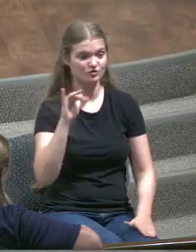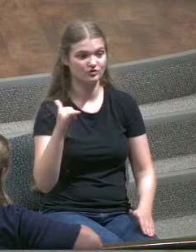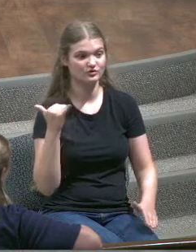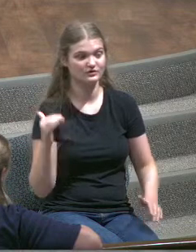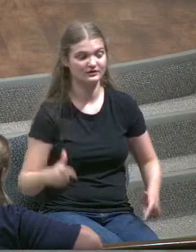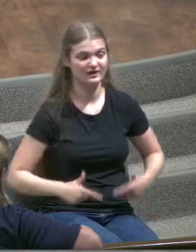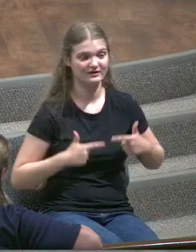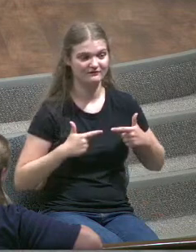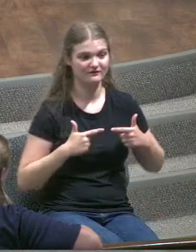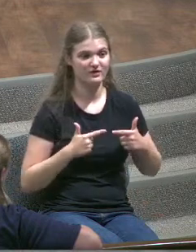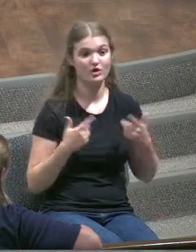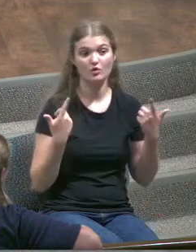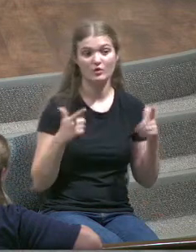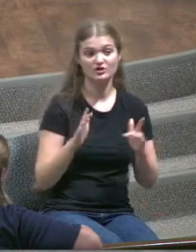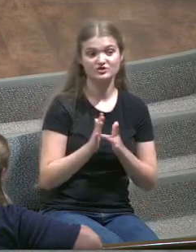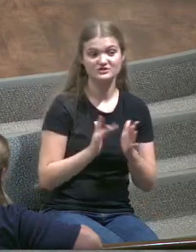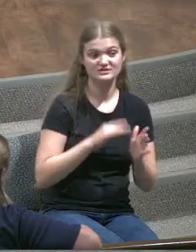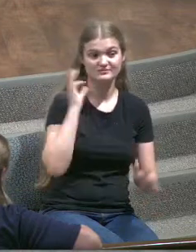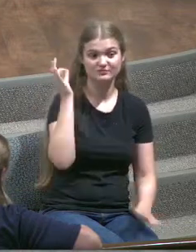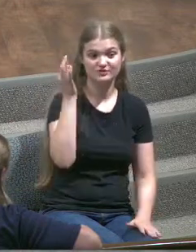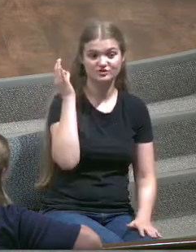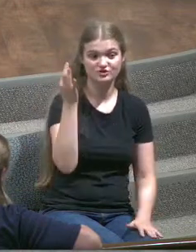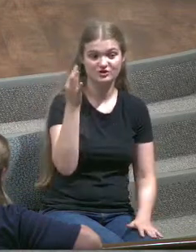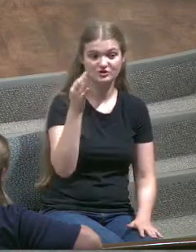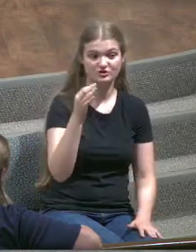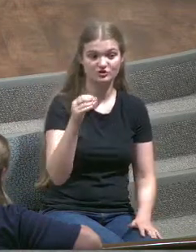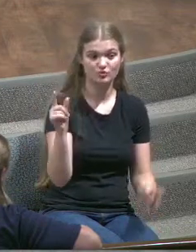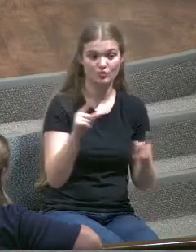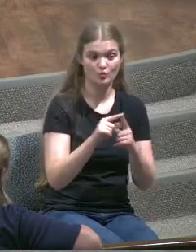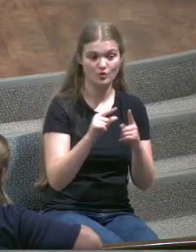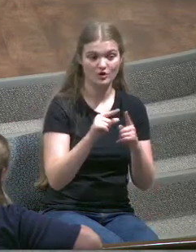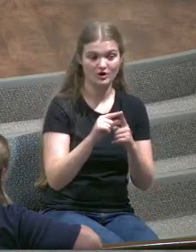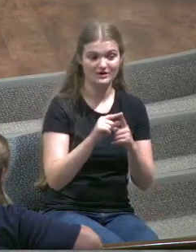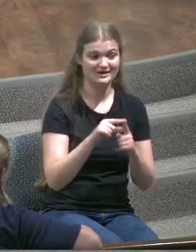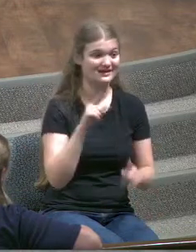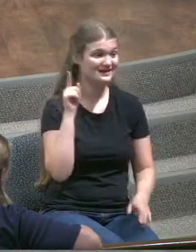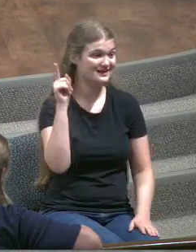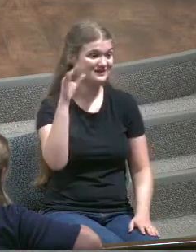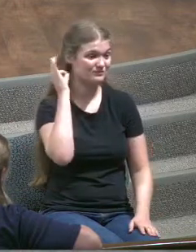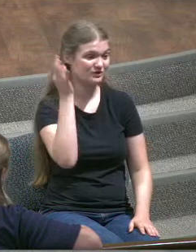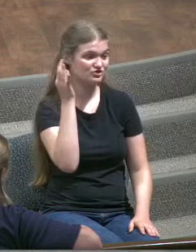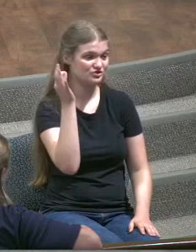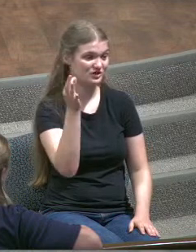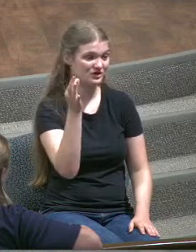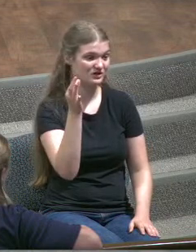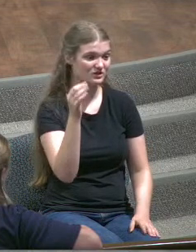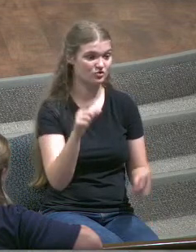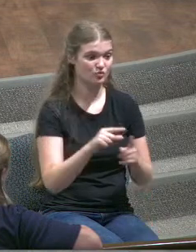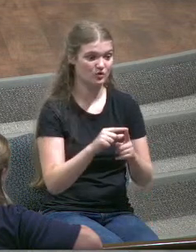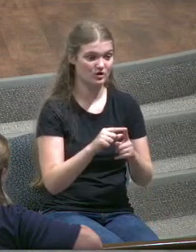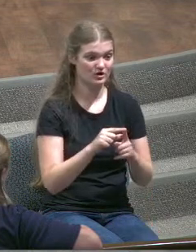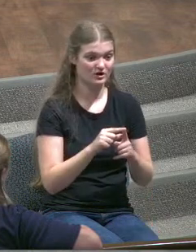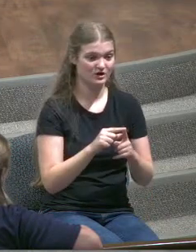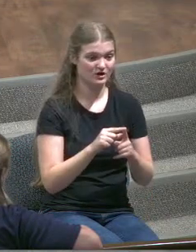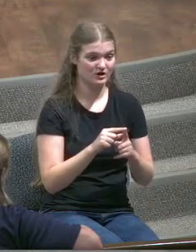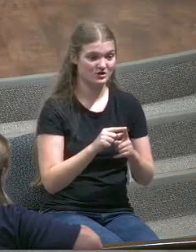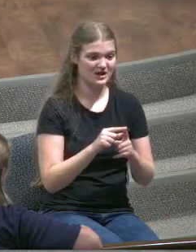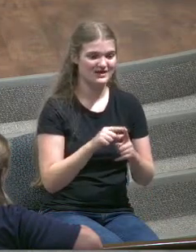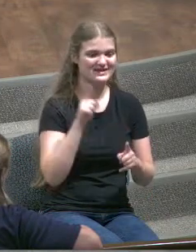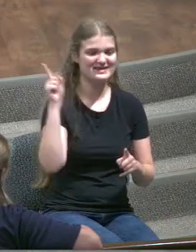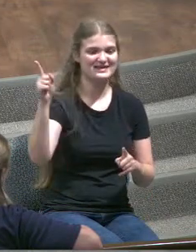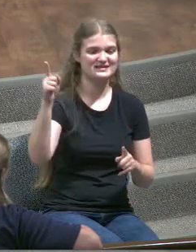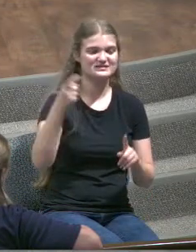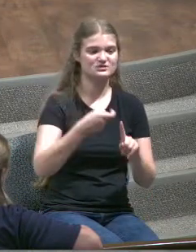story that when Jesus is preaching the word to them, he is preaching them the word as the source of that